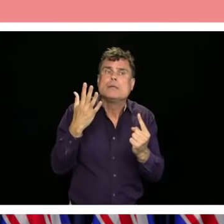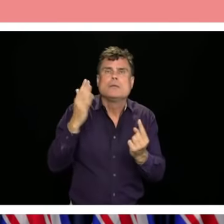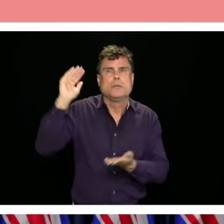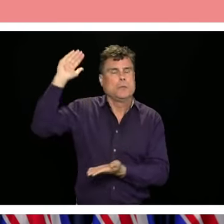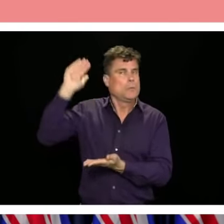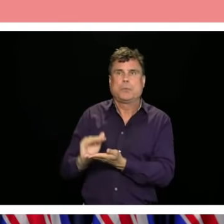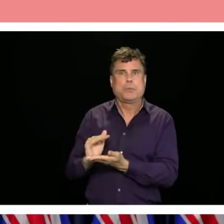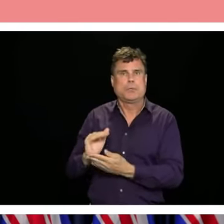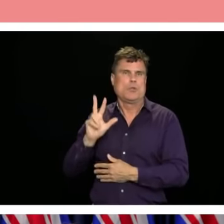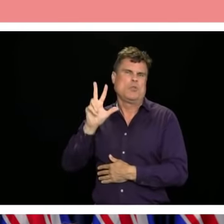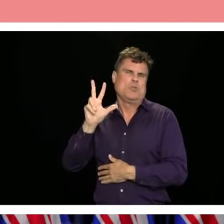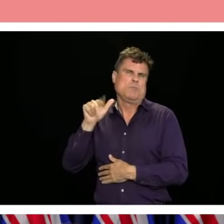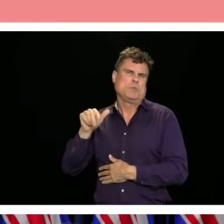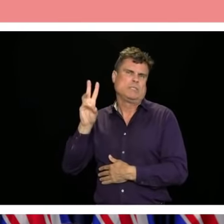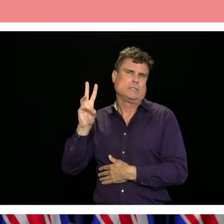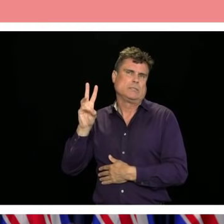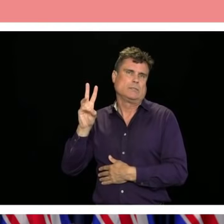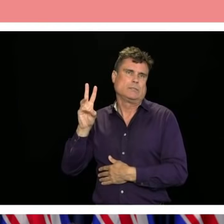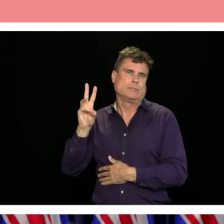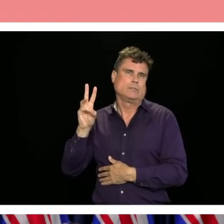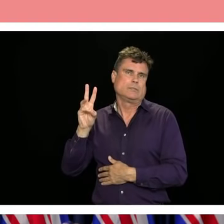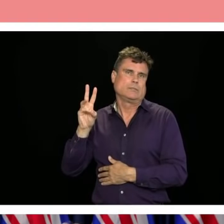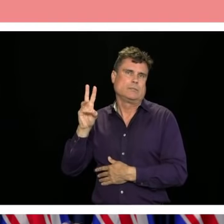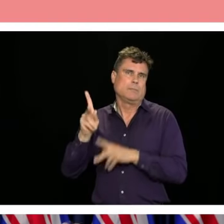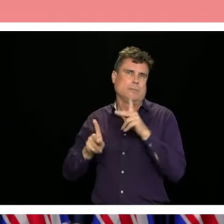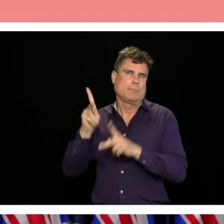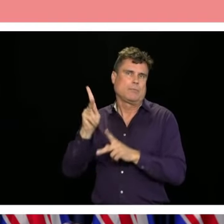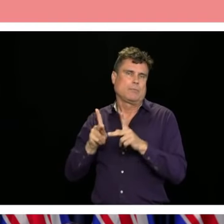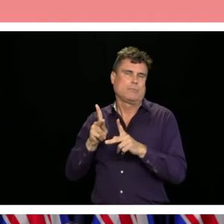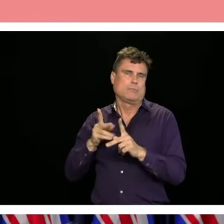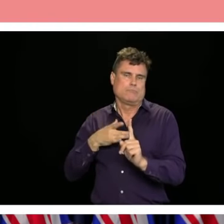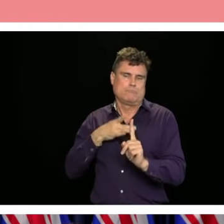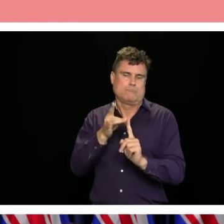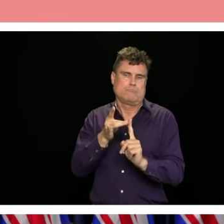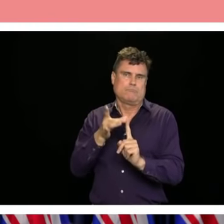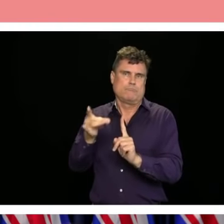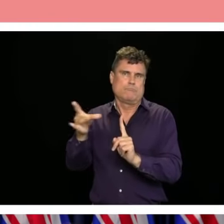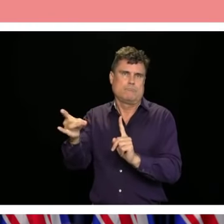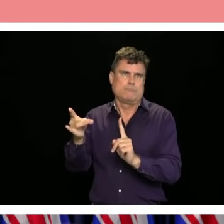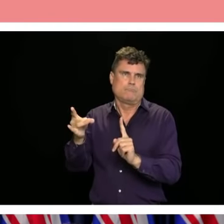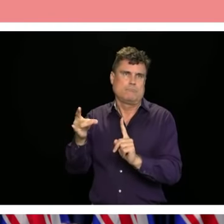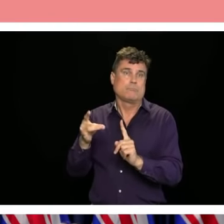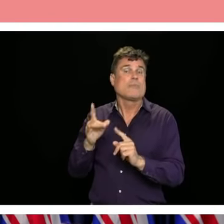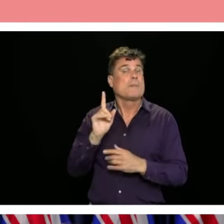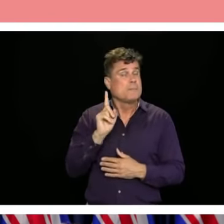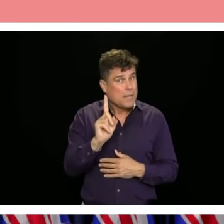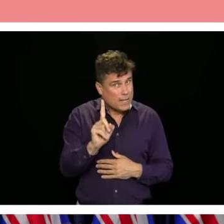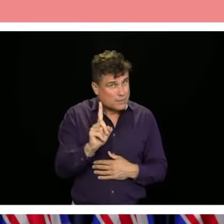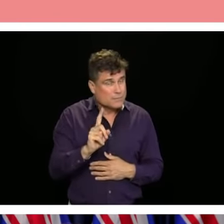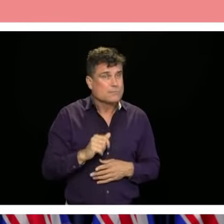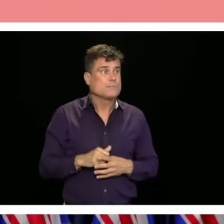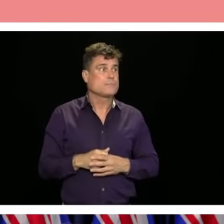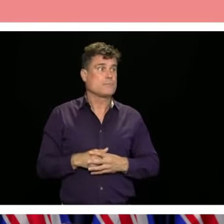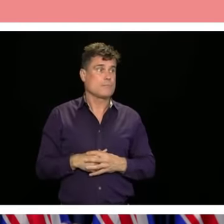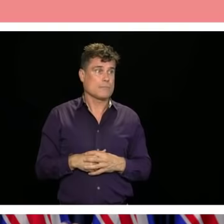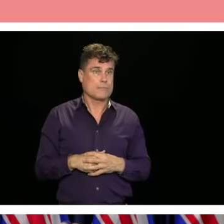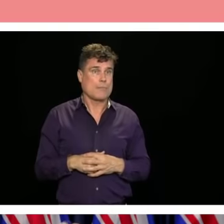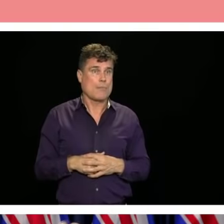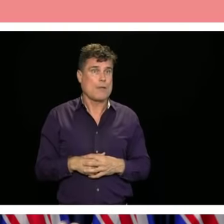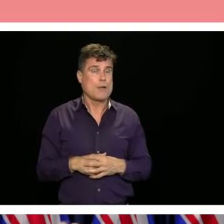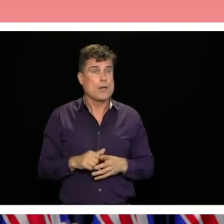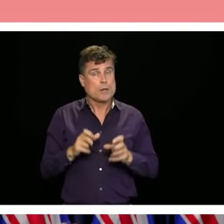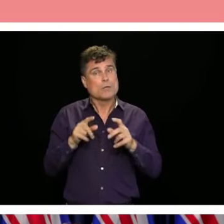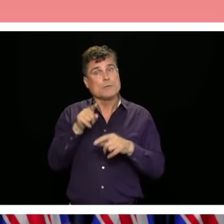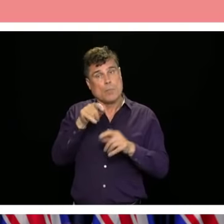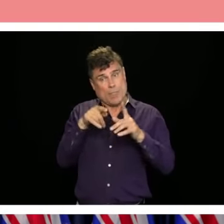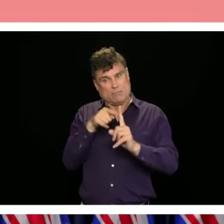average for every case. And again, 98% of those people were reached within 24 hours, a really important feat, and